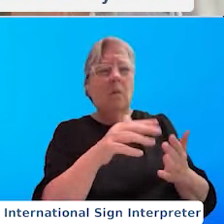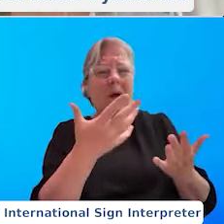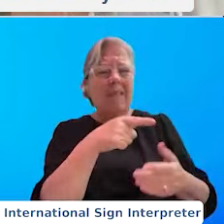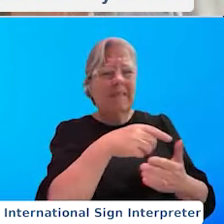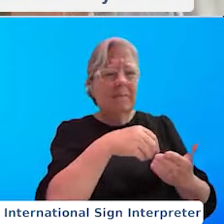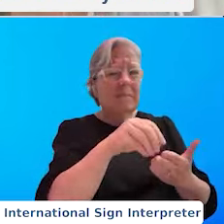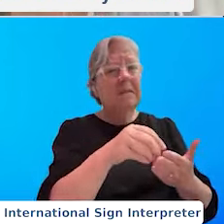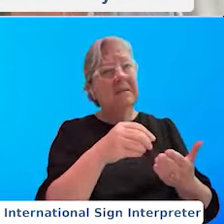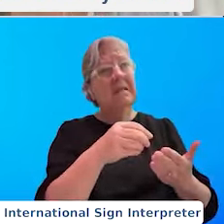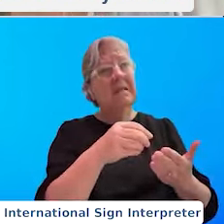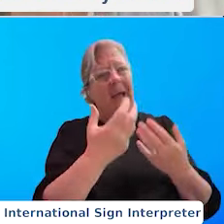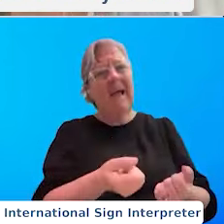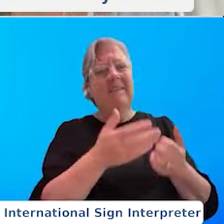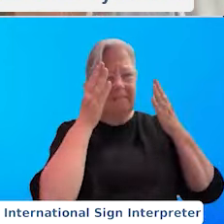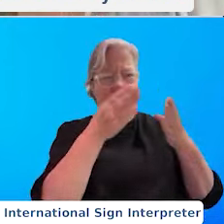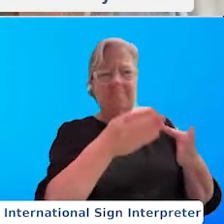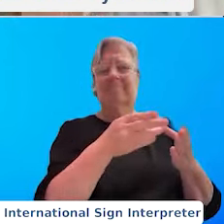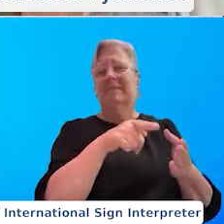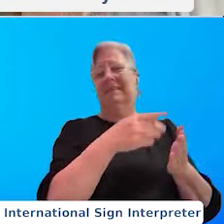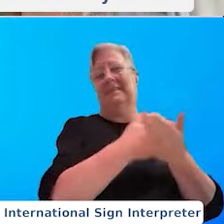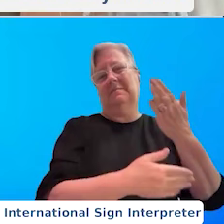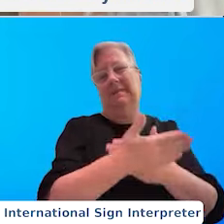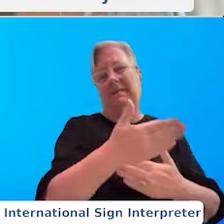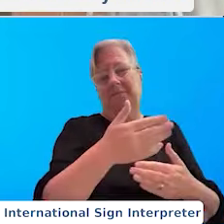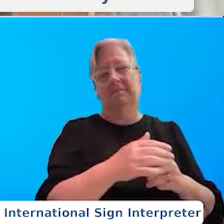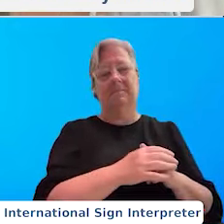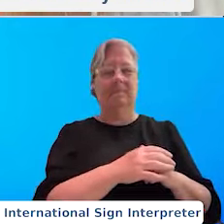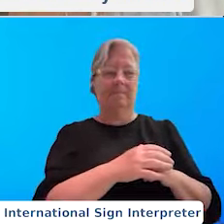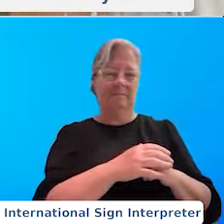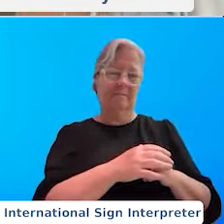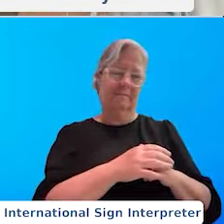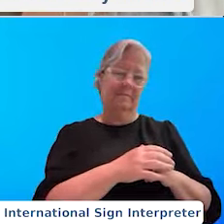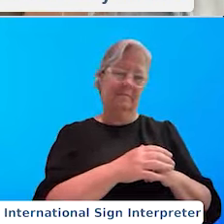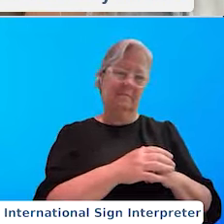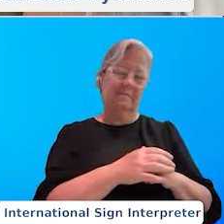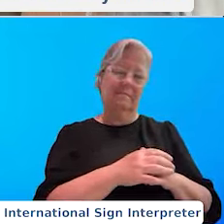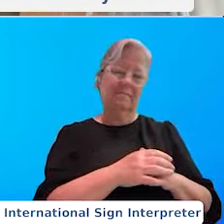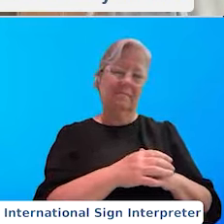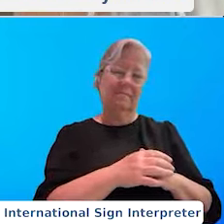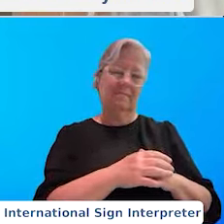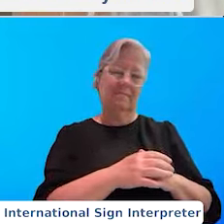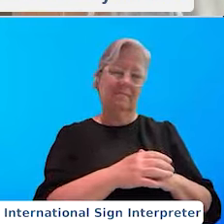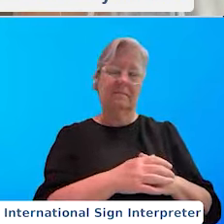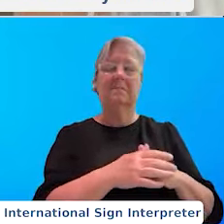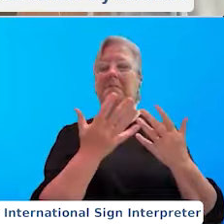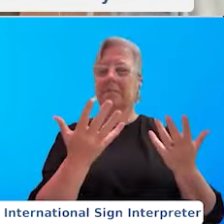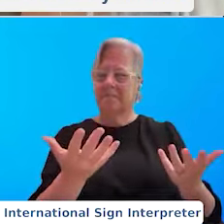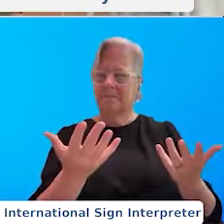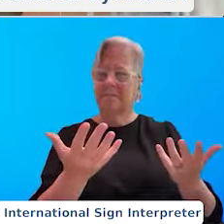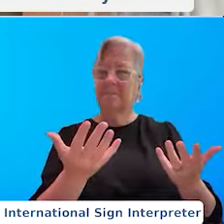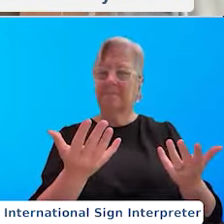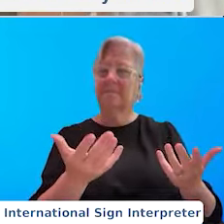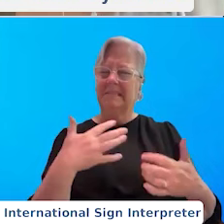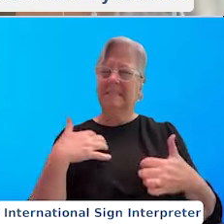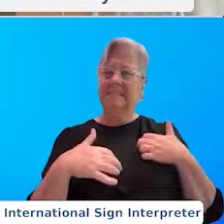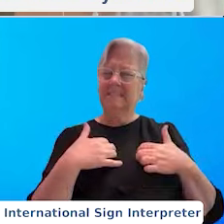of countries. So this chart shows the level of expenditure, how much countries, a number of different